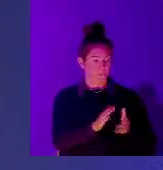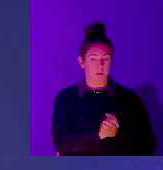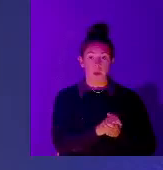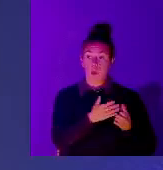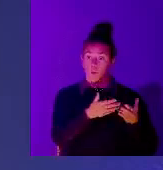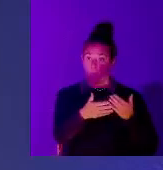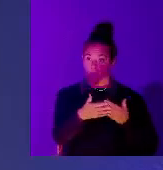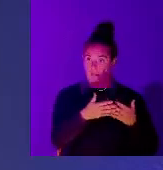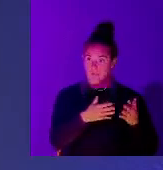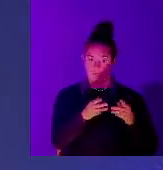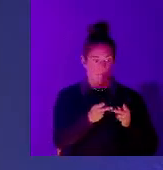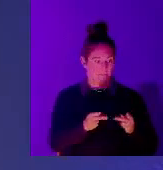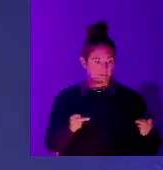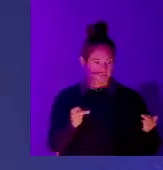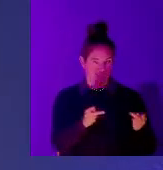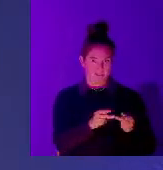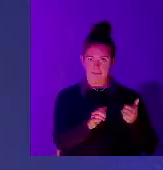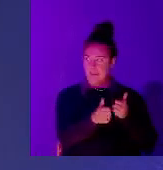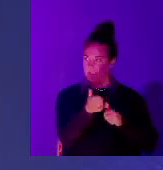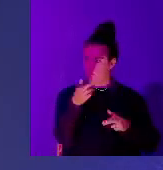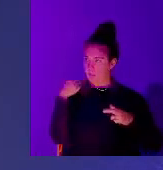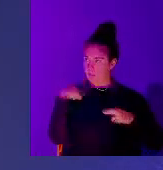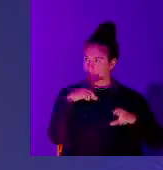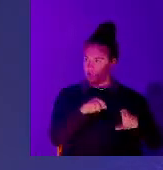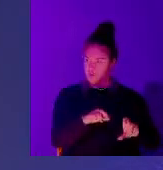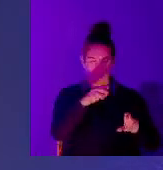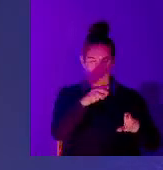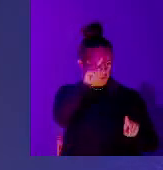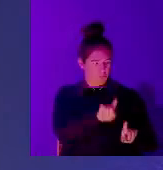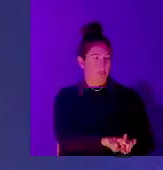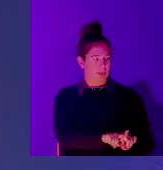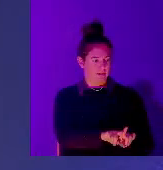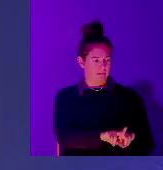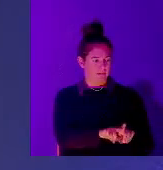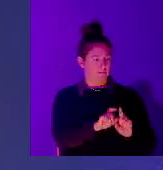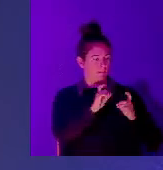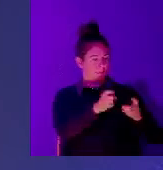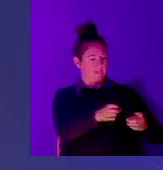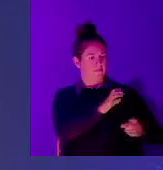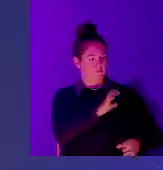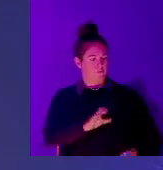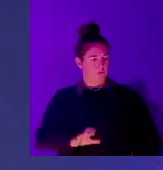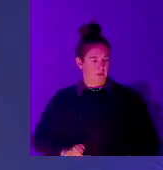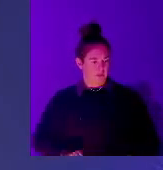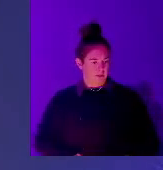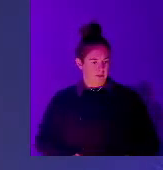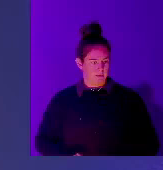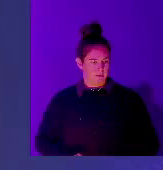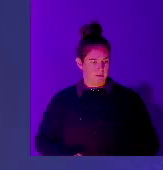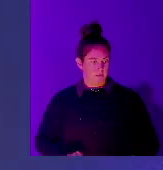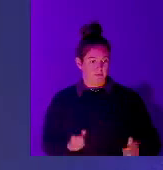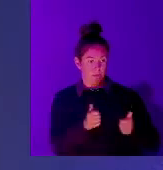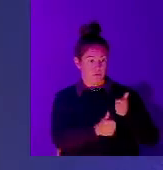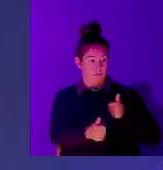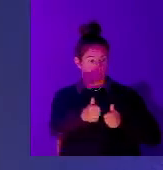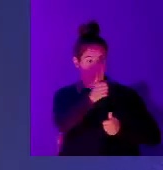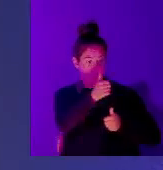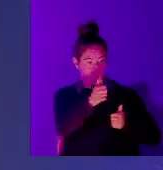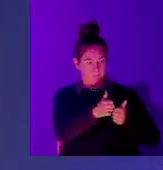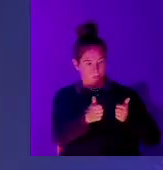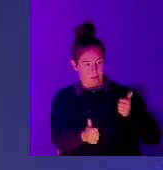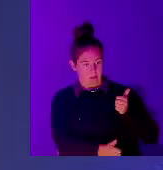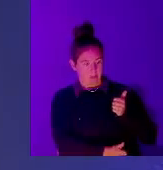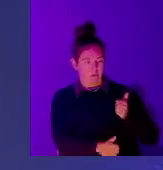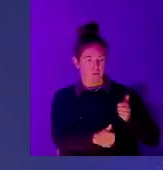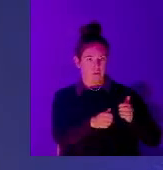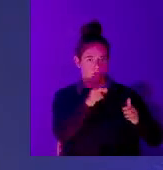might agree to give Christ as a greater prophet or a lesser prophet, as a good, reliable teacher